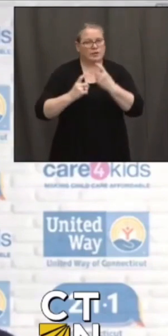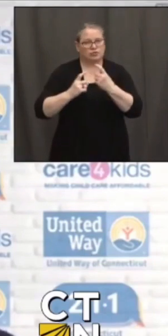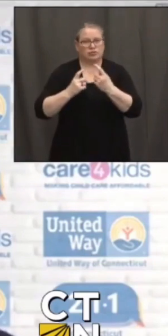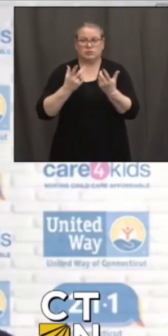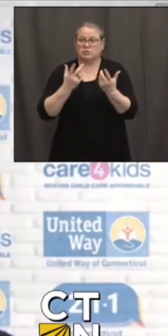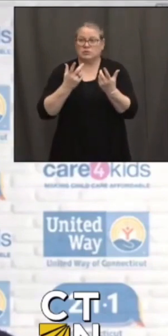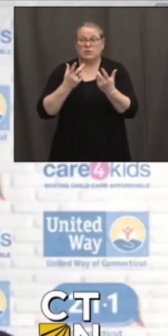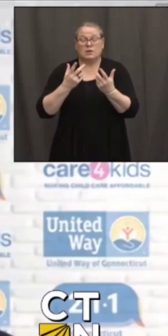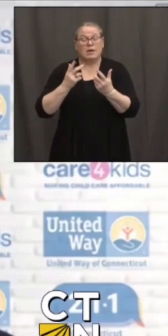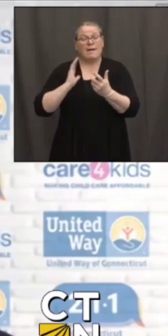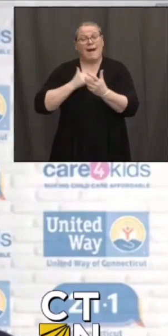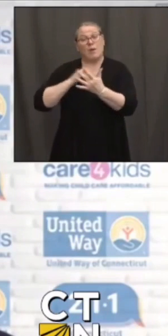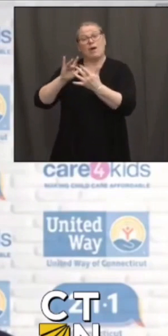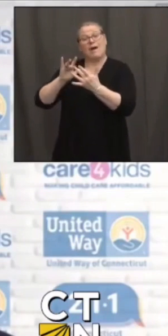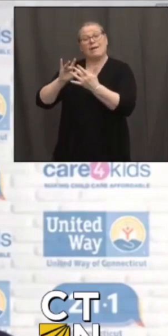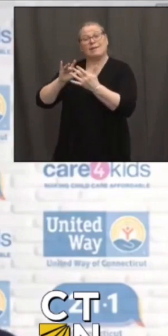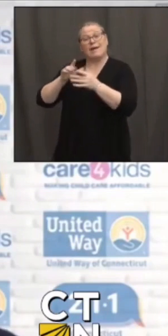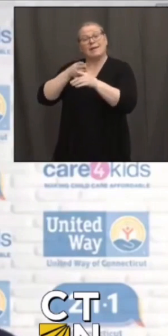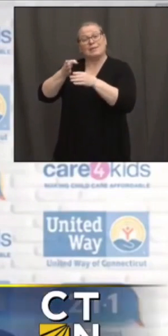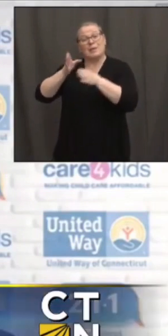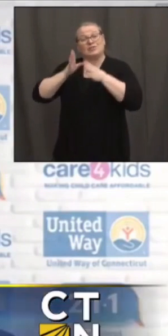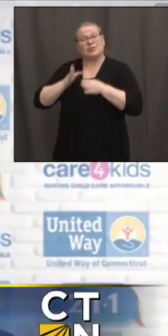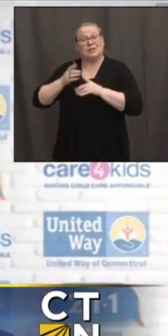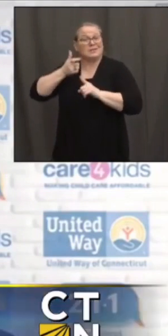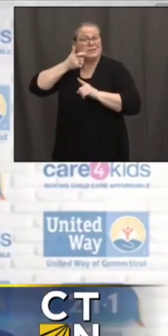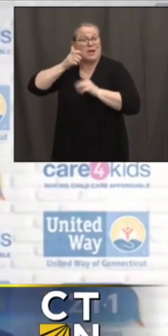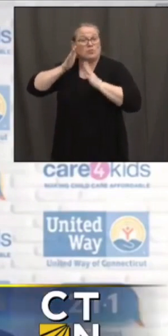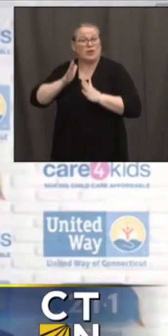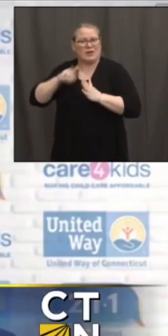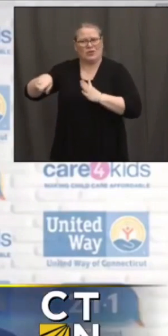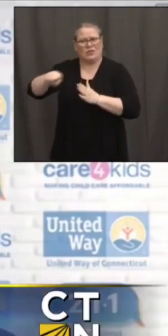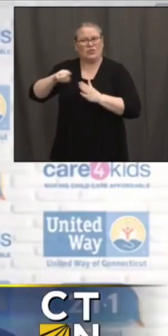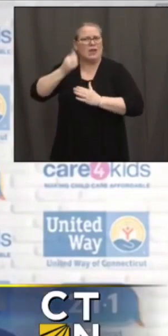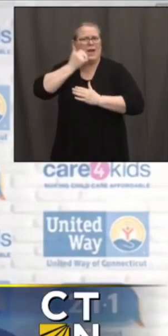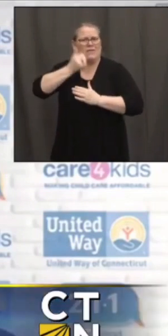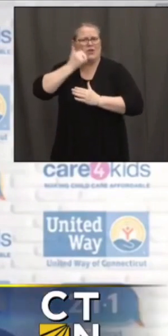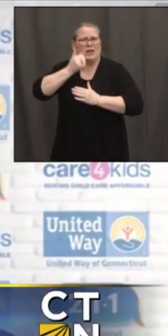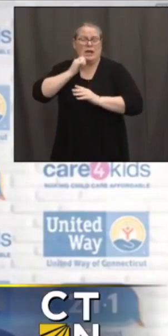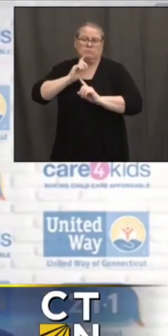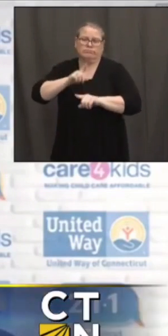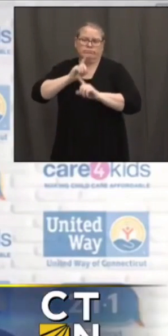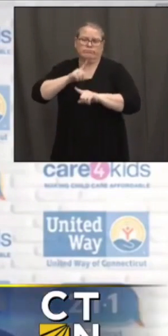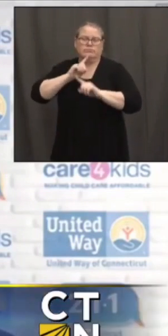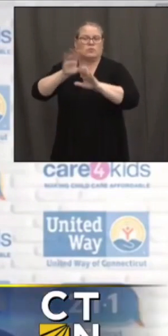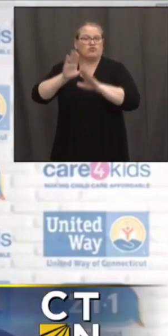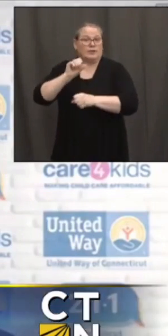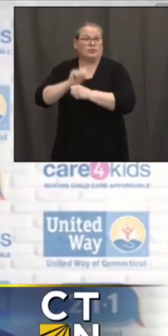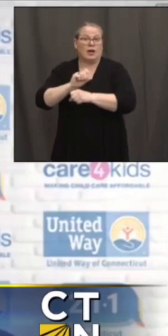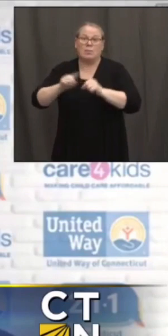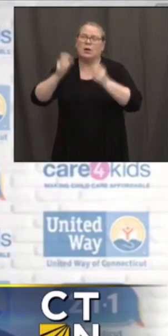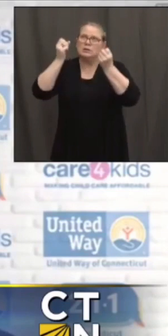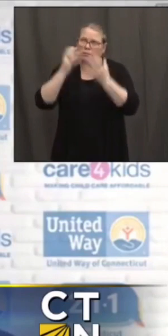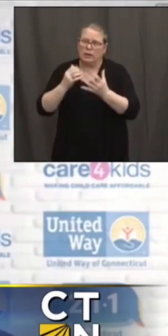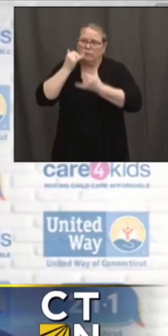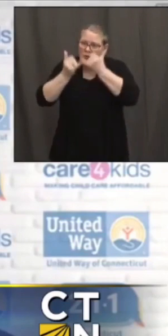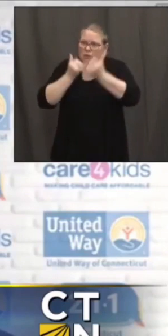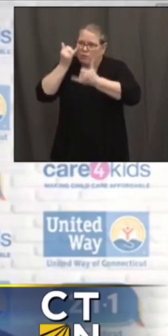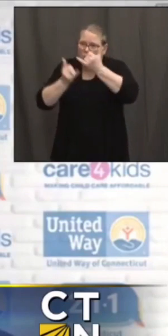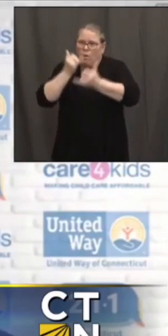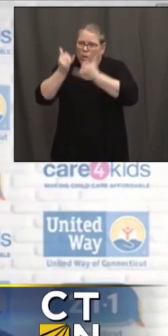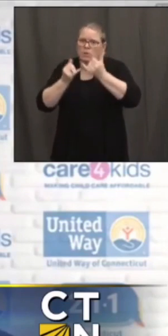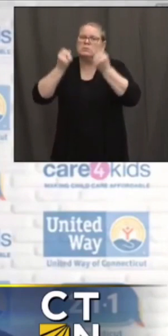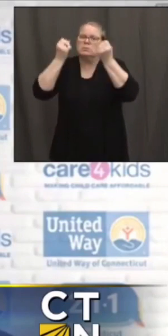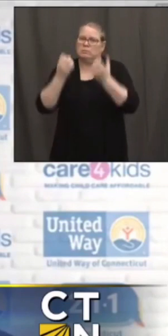contact specialists are doing great work every day, but it is a high volume. And so we're proud to work together with state and